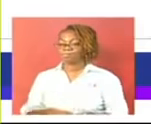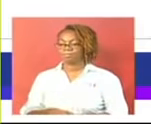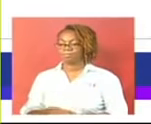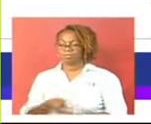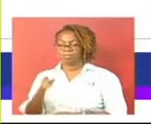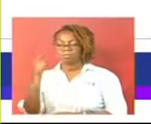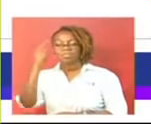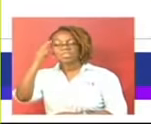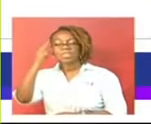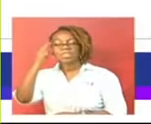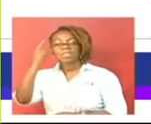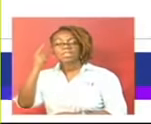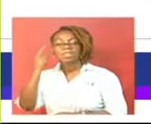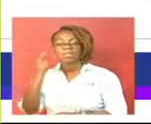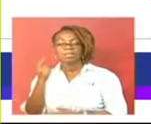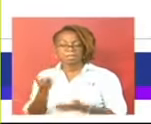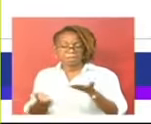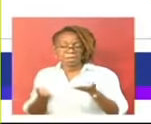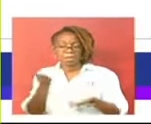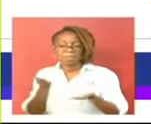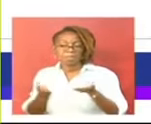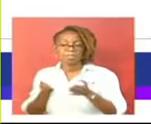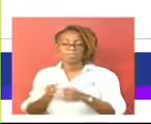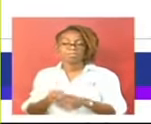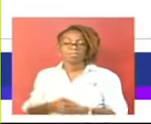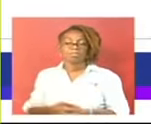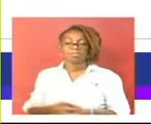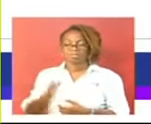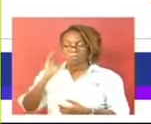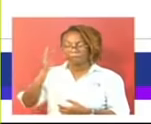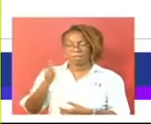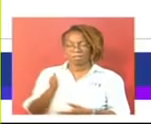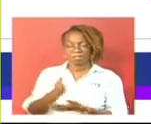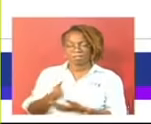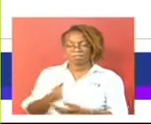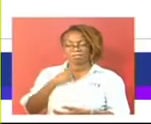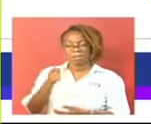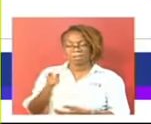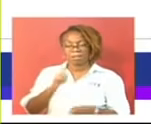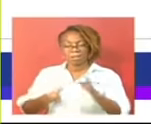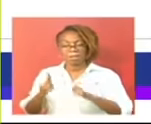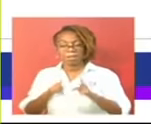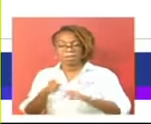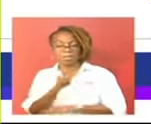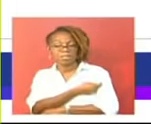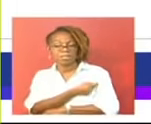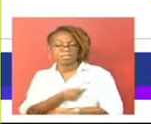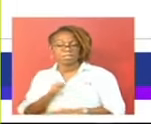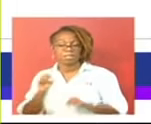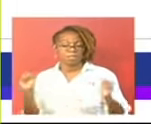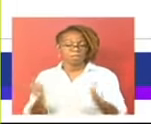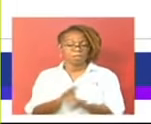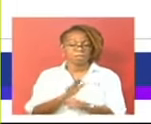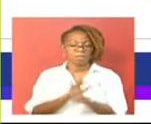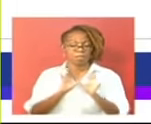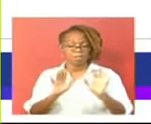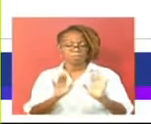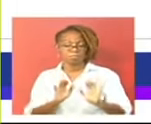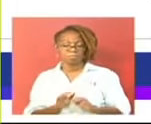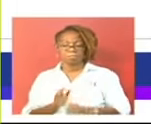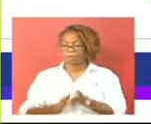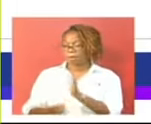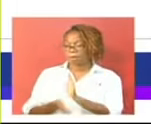a change in the mask mandate? For example, persons are asking if families are fully vaccinated, why